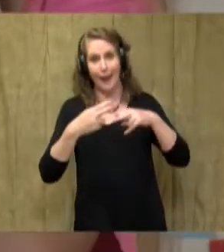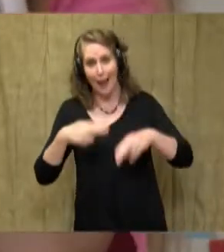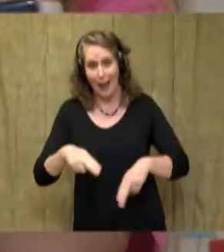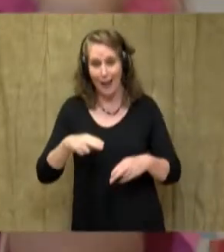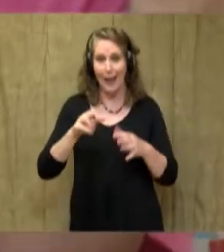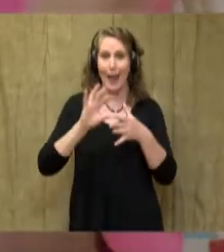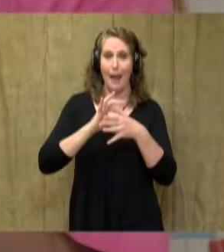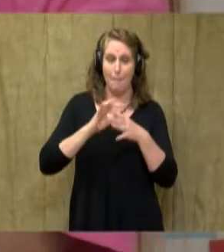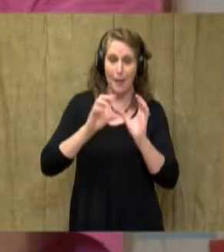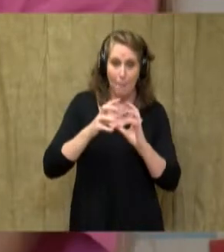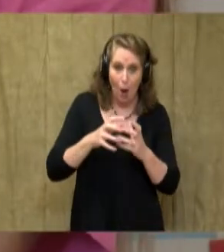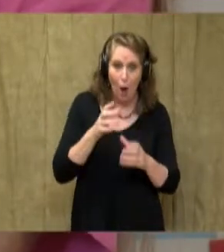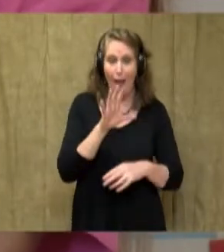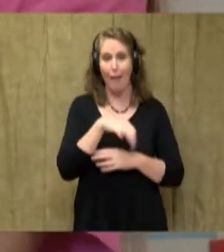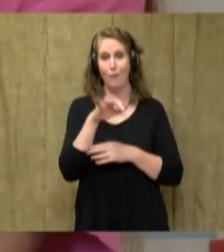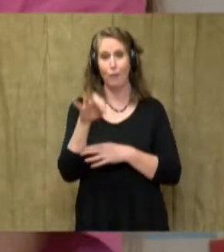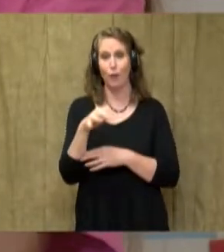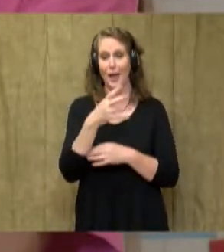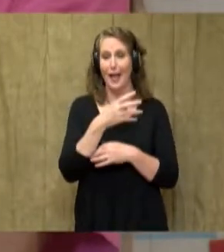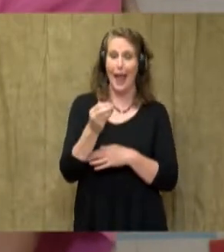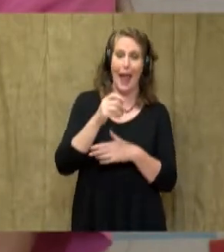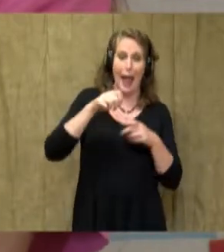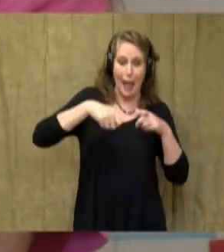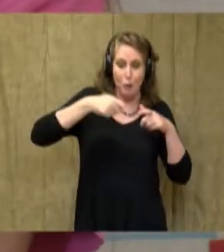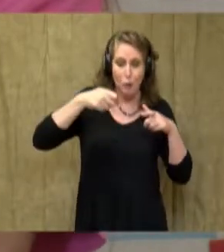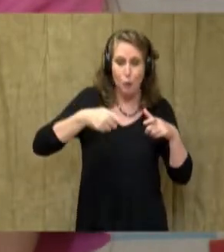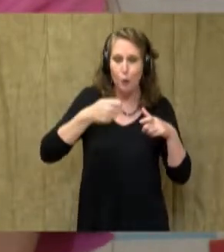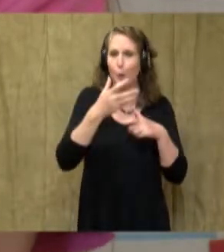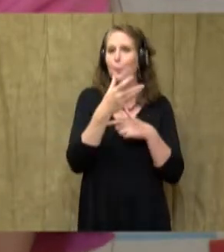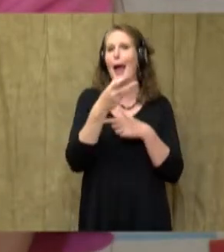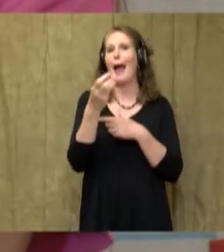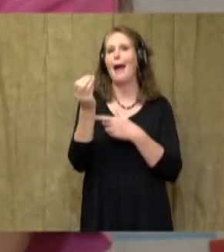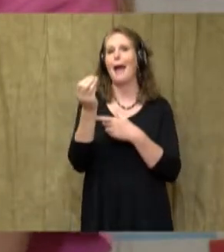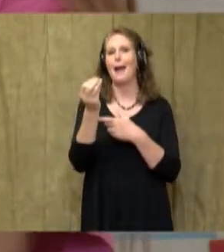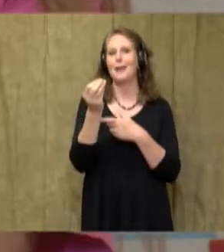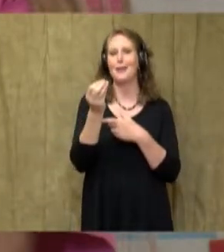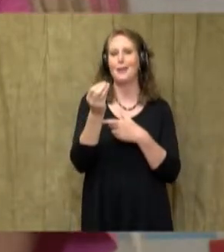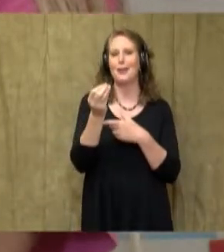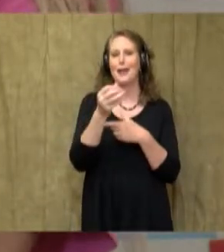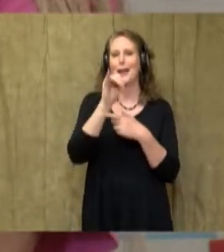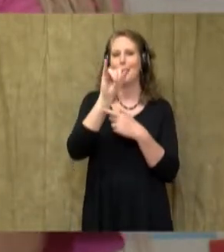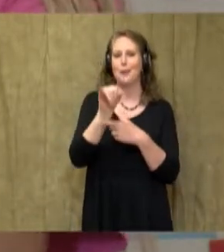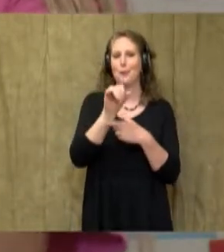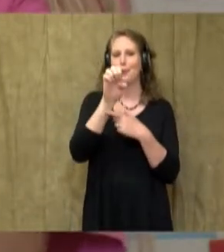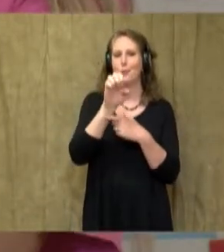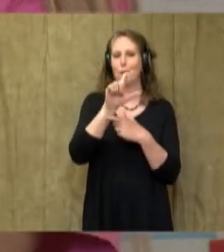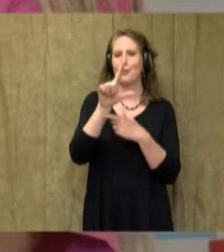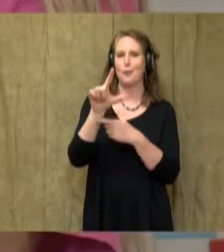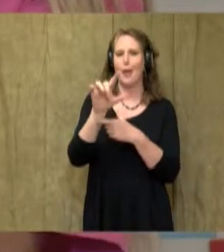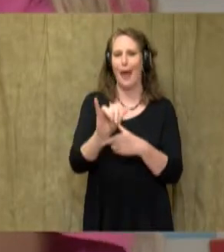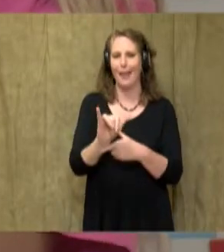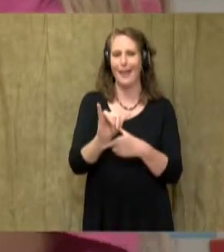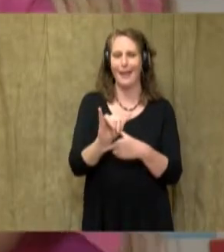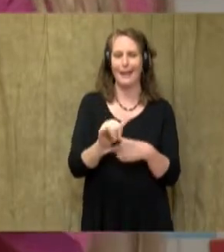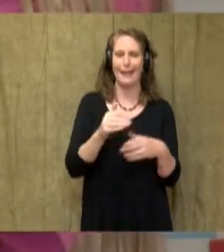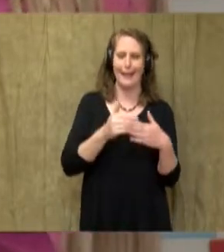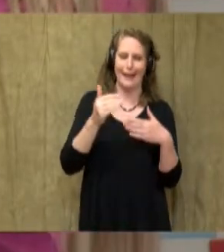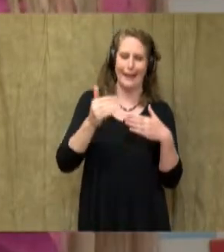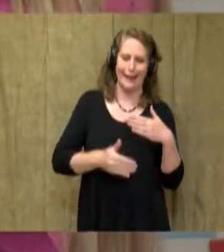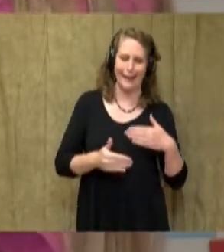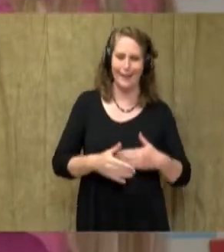and meatball and french fries and soup and jelly. The